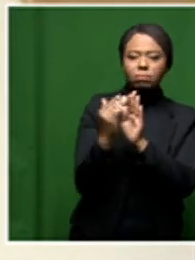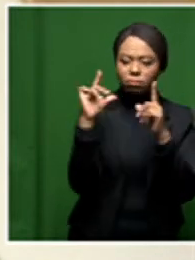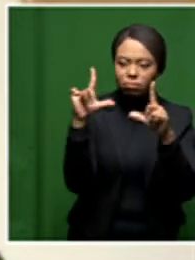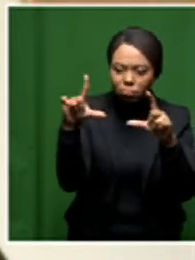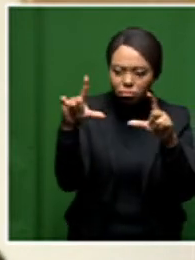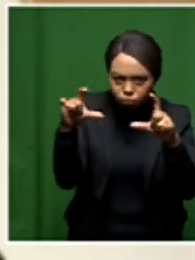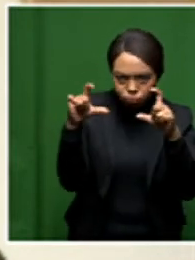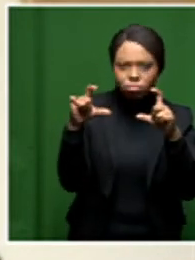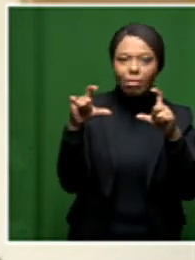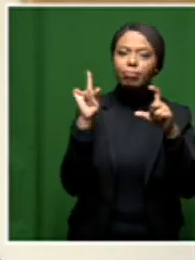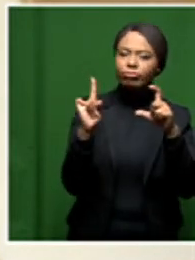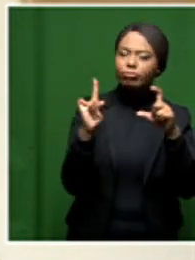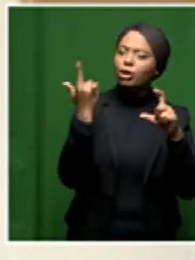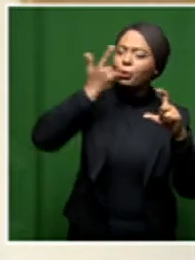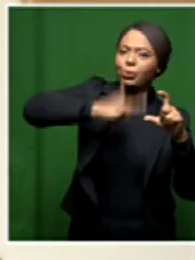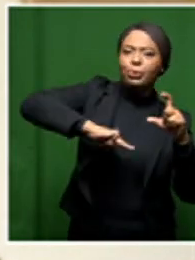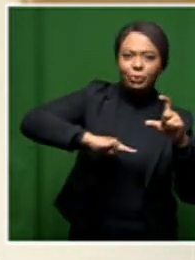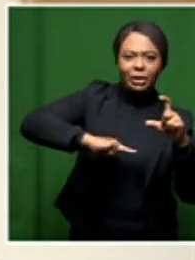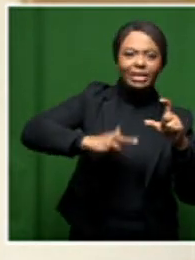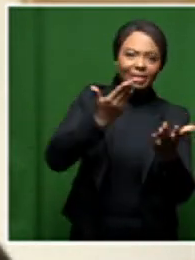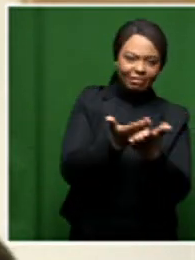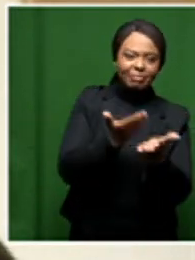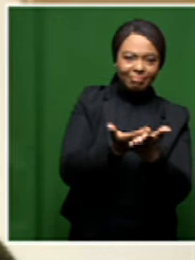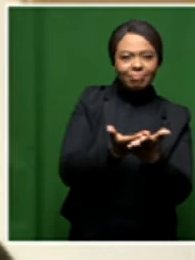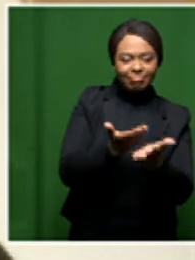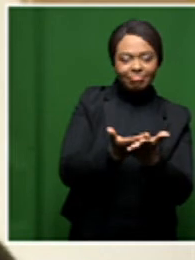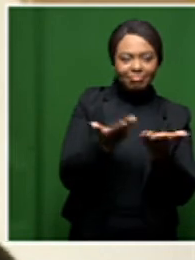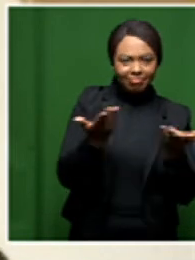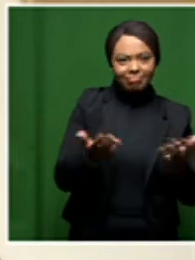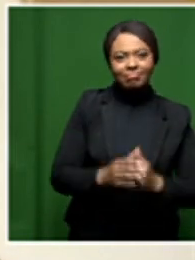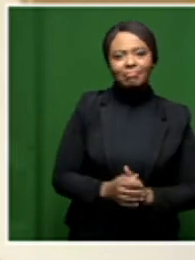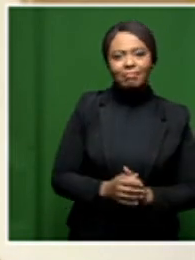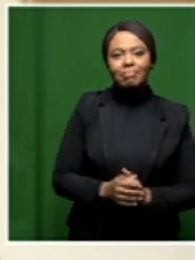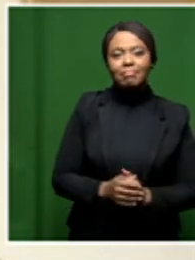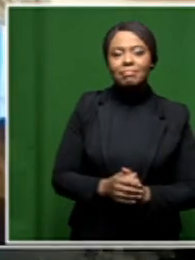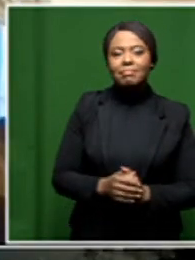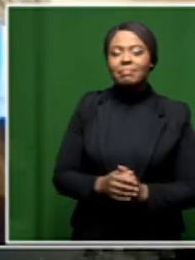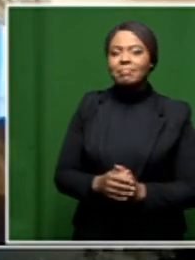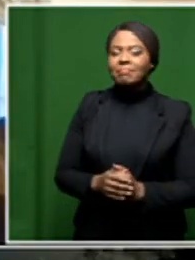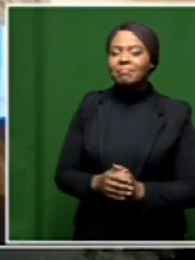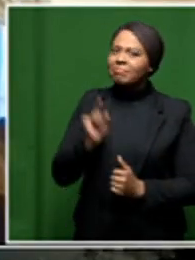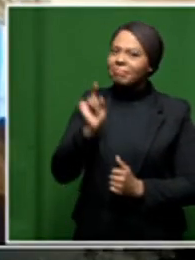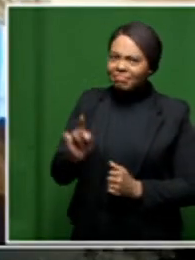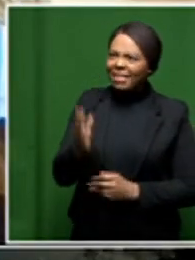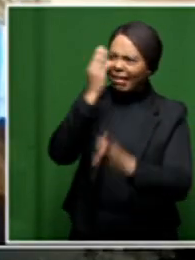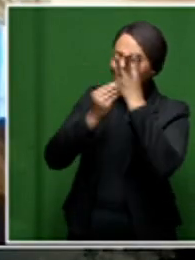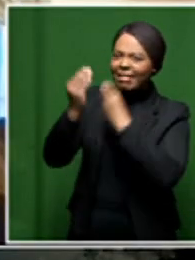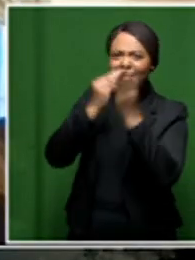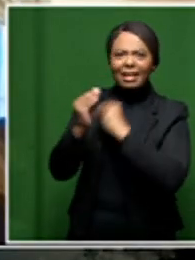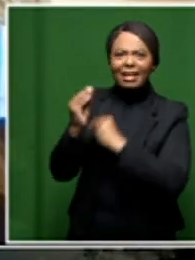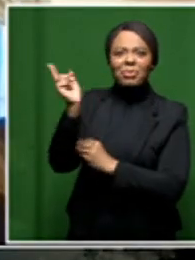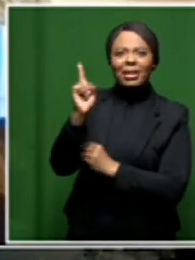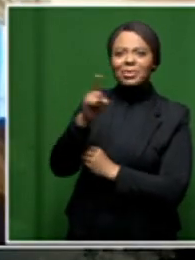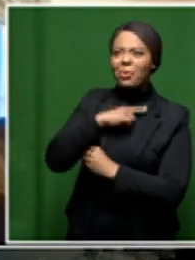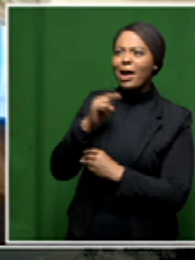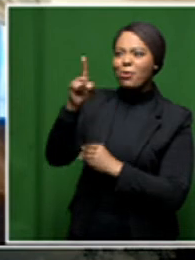which enables you to photograph them and actually immerse into that sort of scene. And what did that teach you about yourself as a photographer?